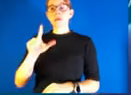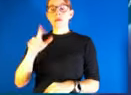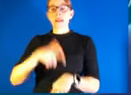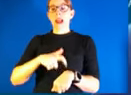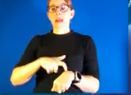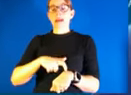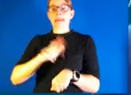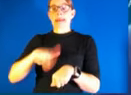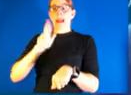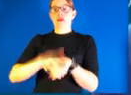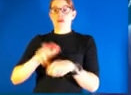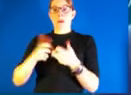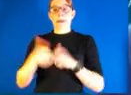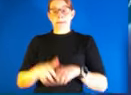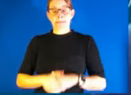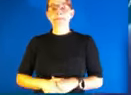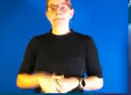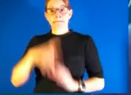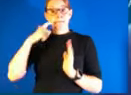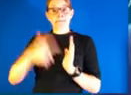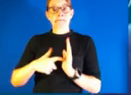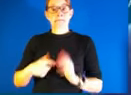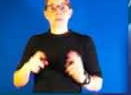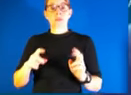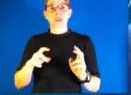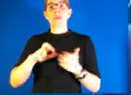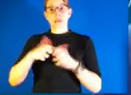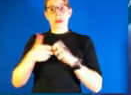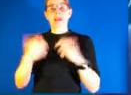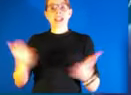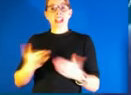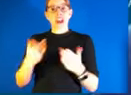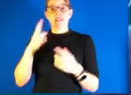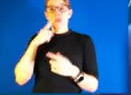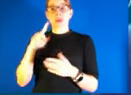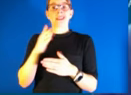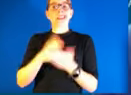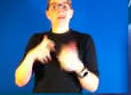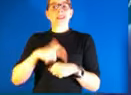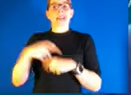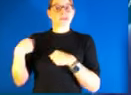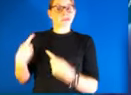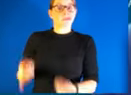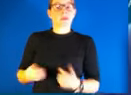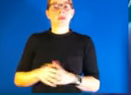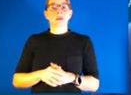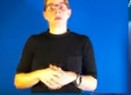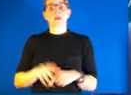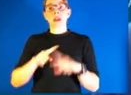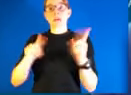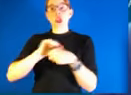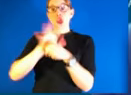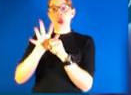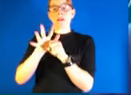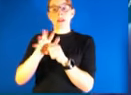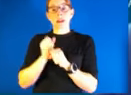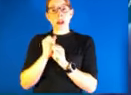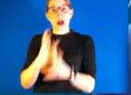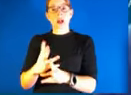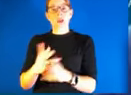has also been an issue here in the region for some time, but it's really been exacerbated by the COVID